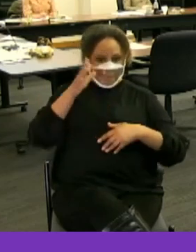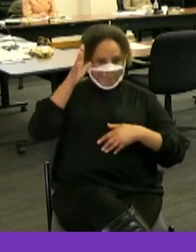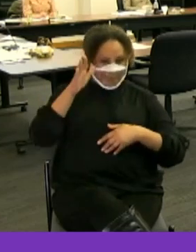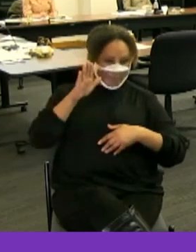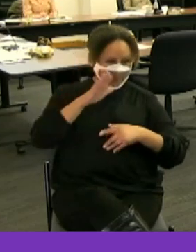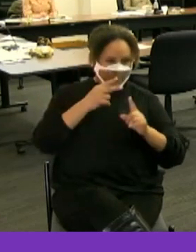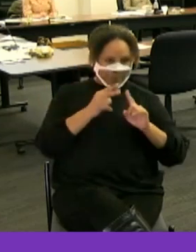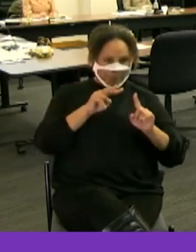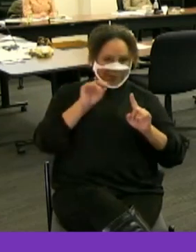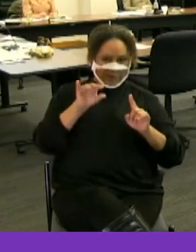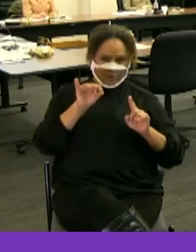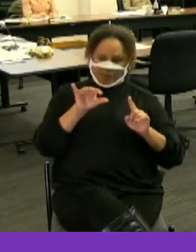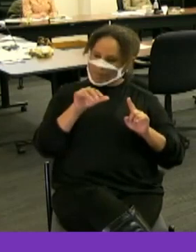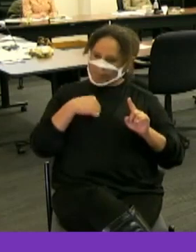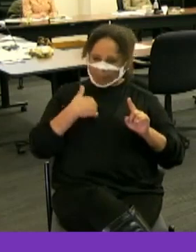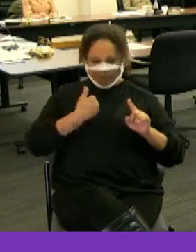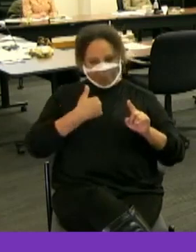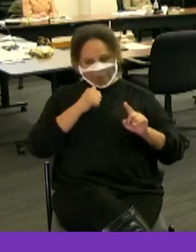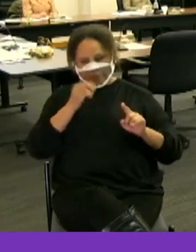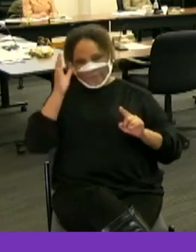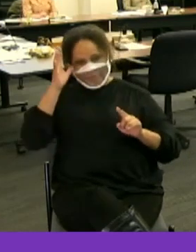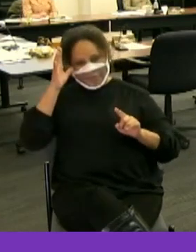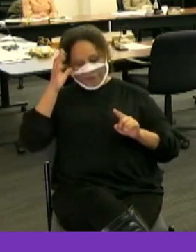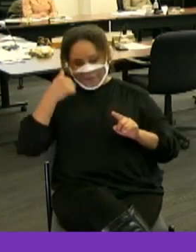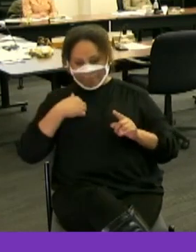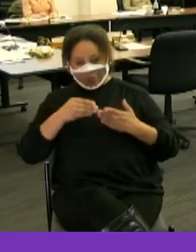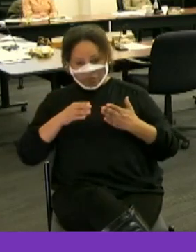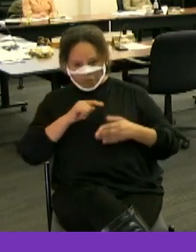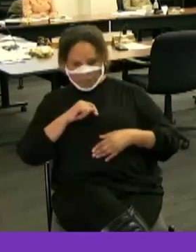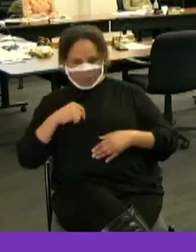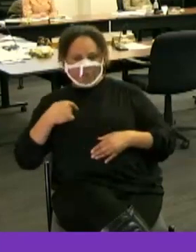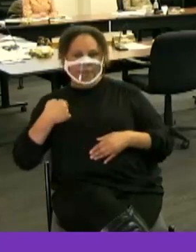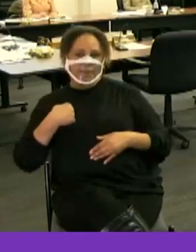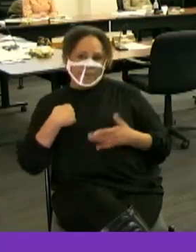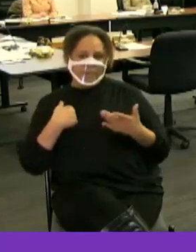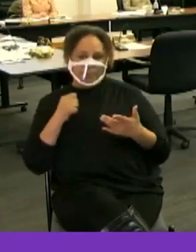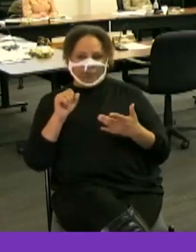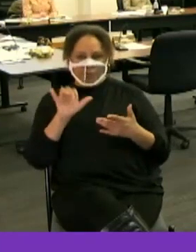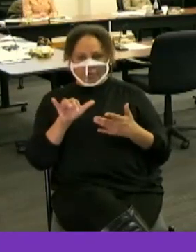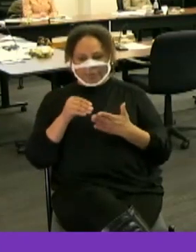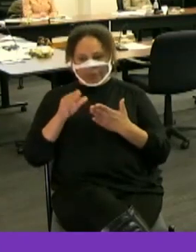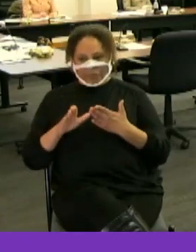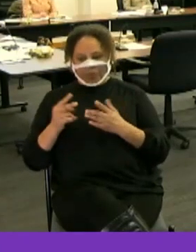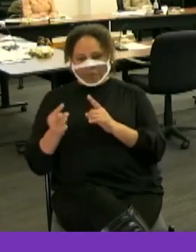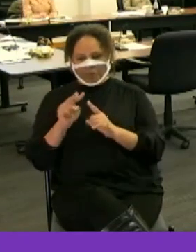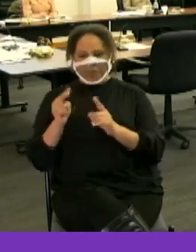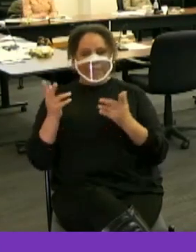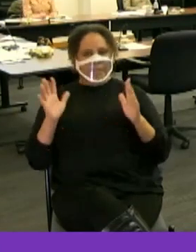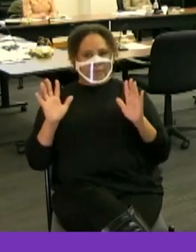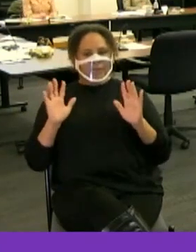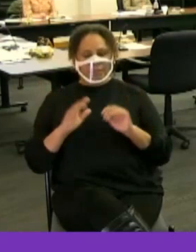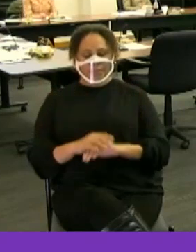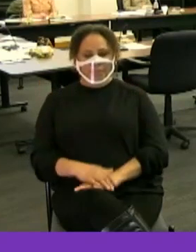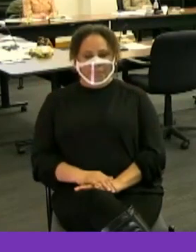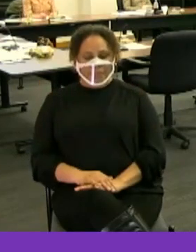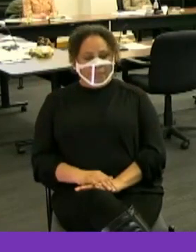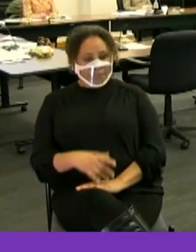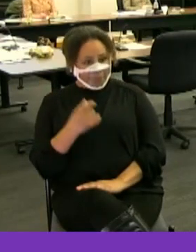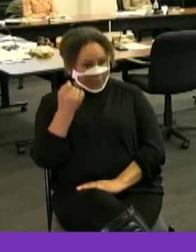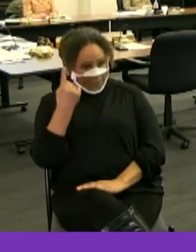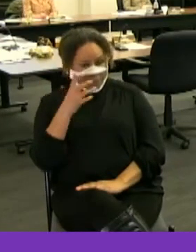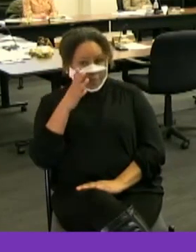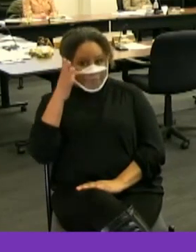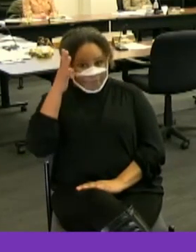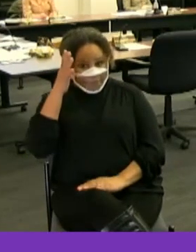not a parent. I'm not a parent trustee. I'm a student trustee. So that's just the student's position. Well,